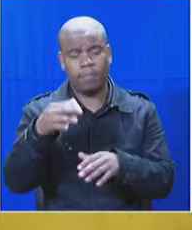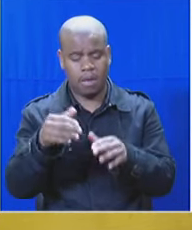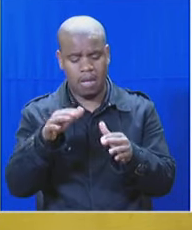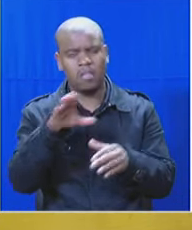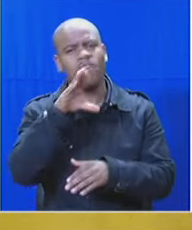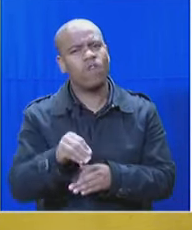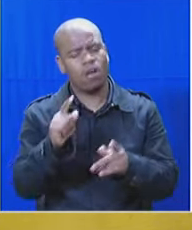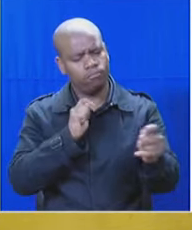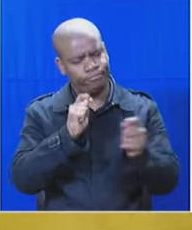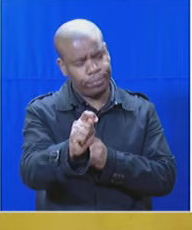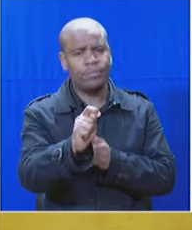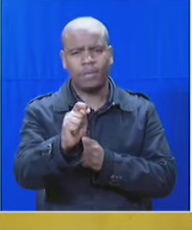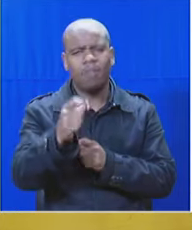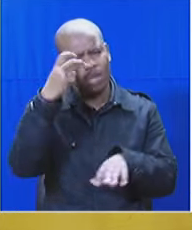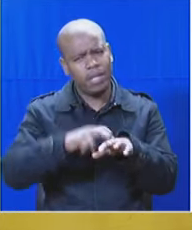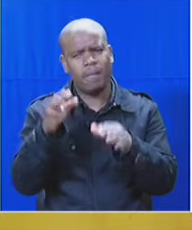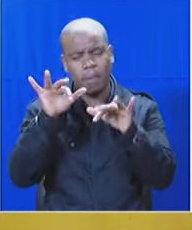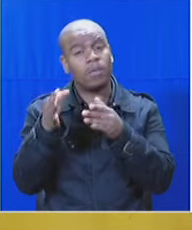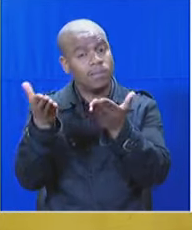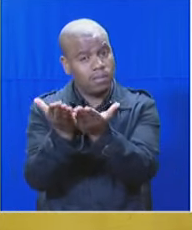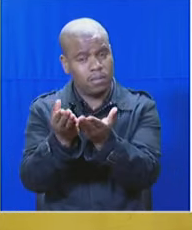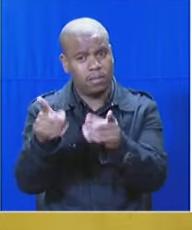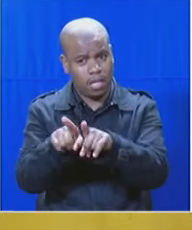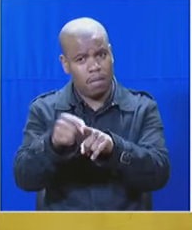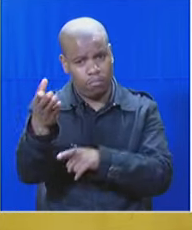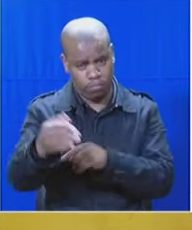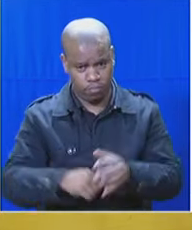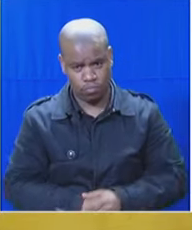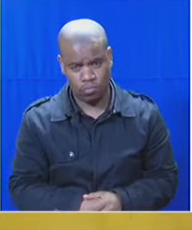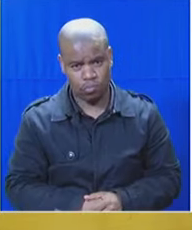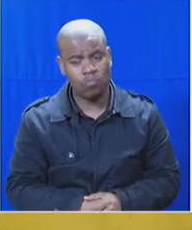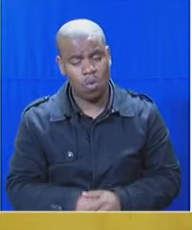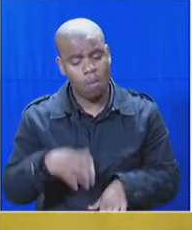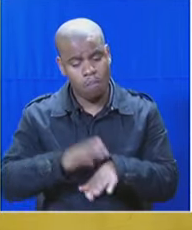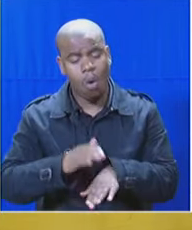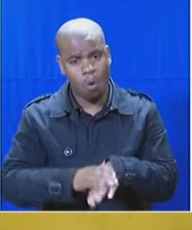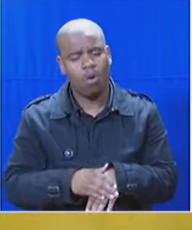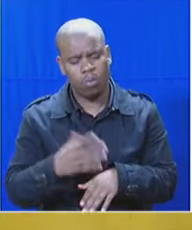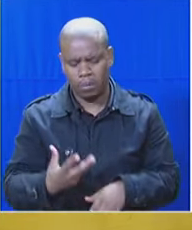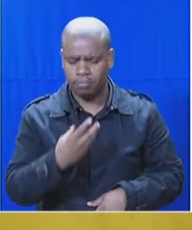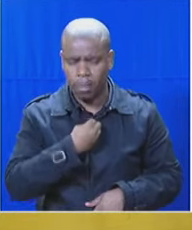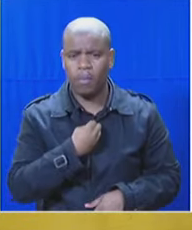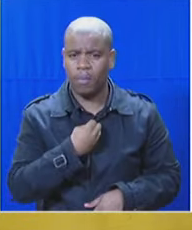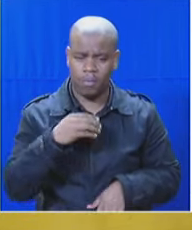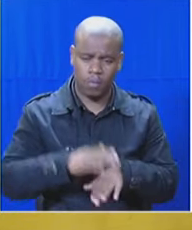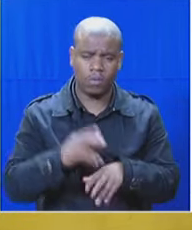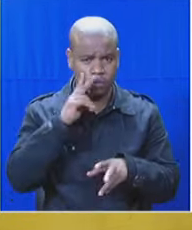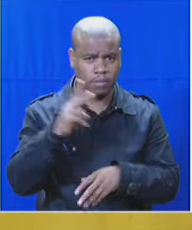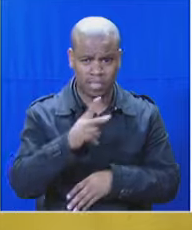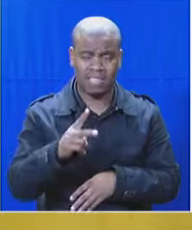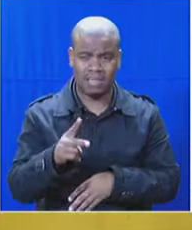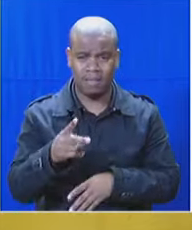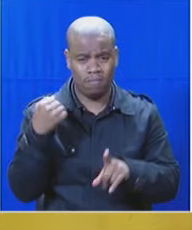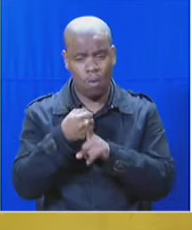Iyafuneka loo nto. Siba newari naxa sibona abantu abancinci, abayang manditsho manje abancinci, abasebatsha,